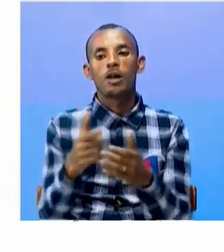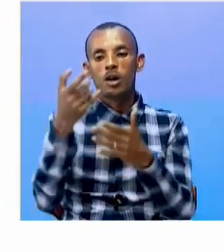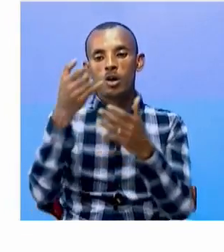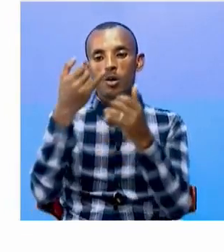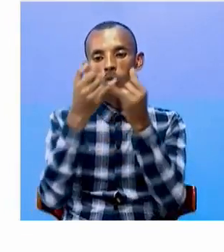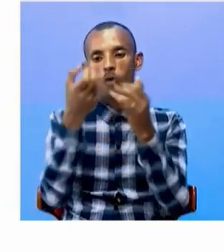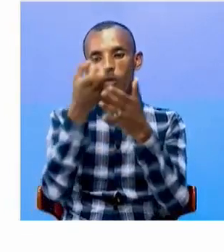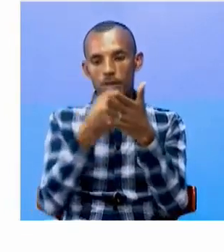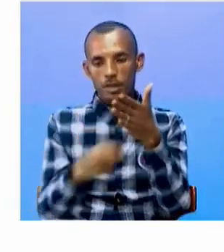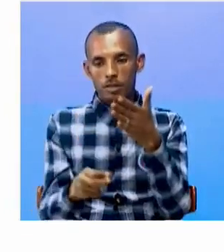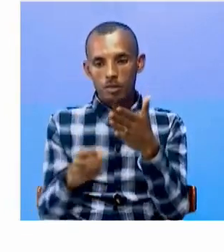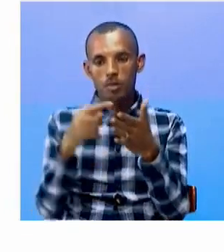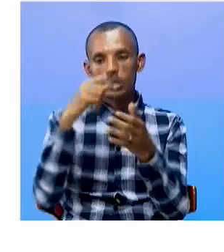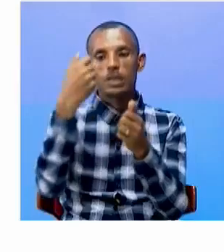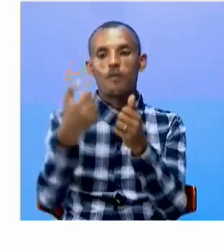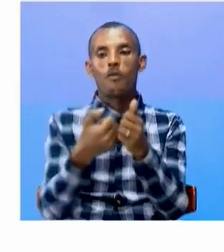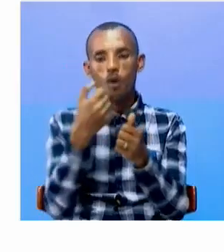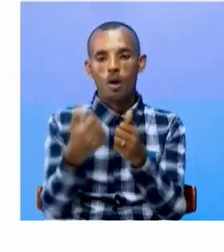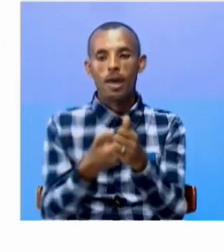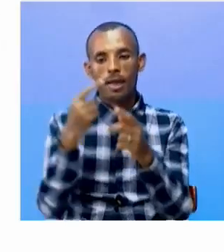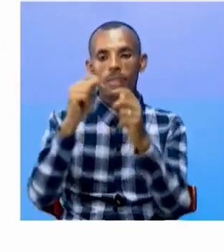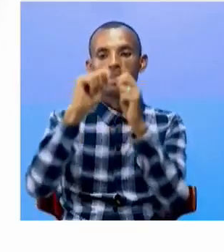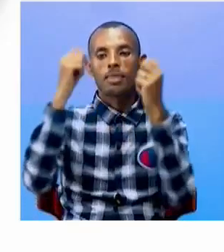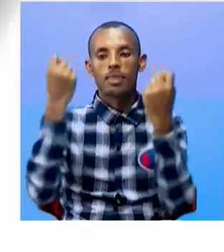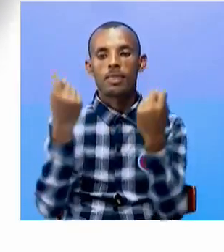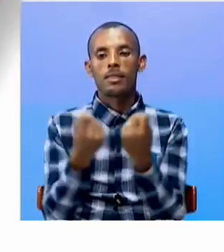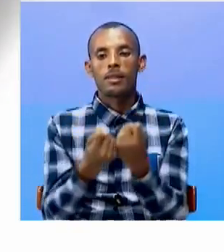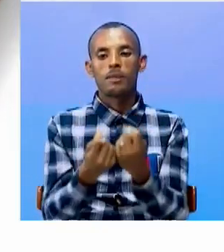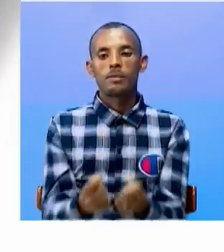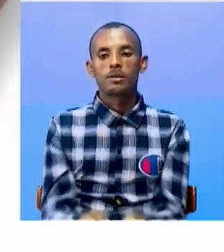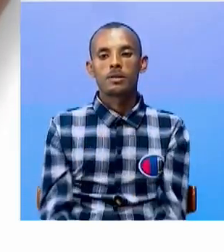the numerical